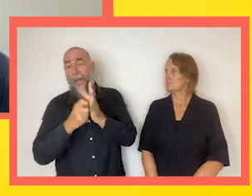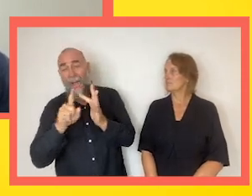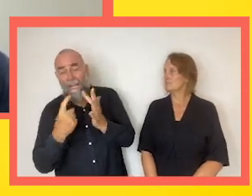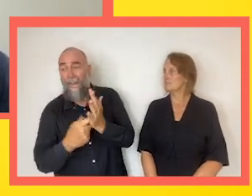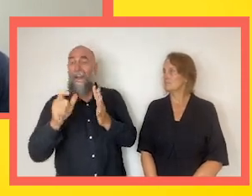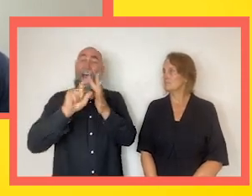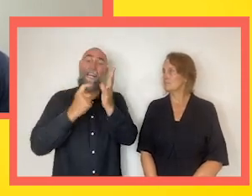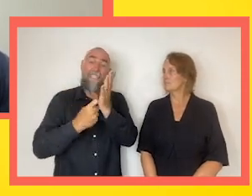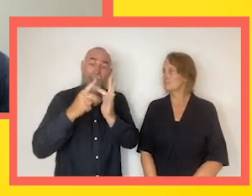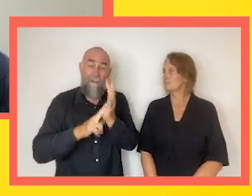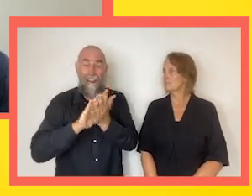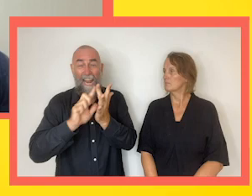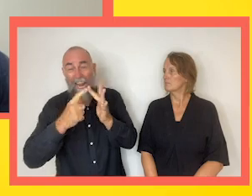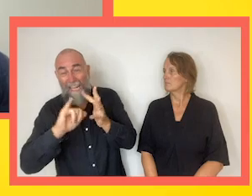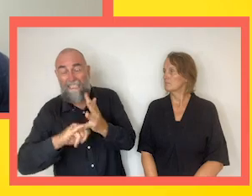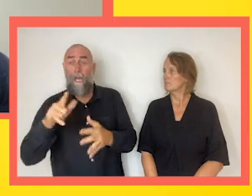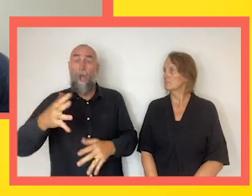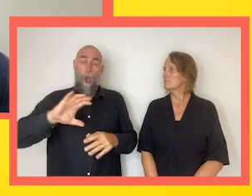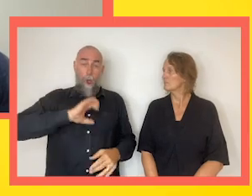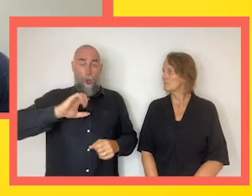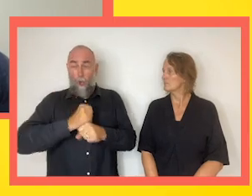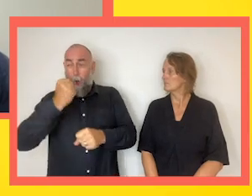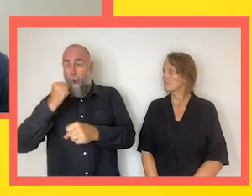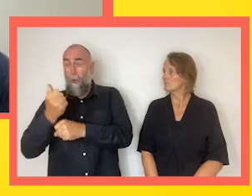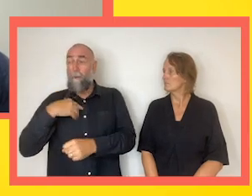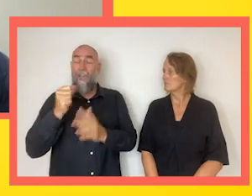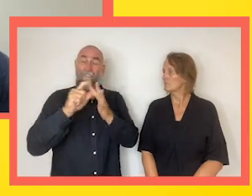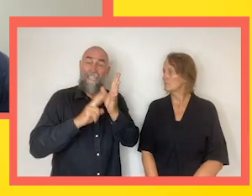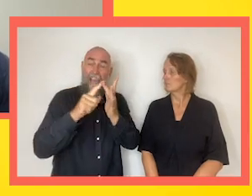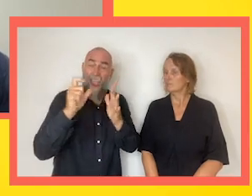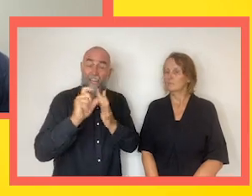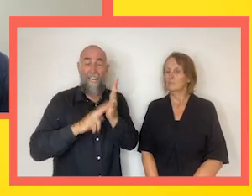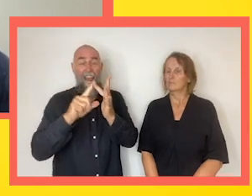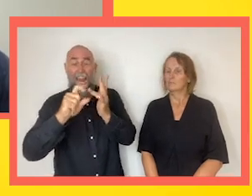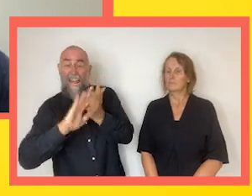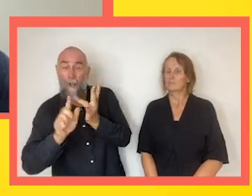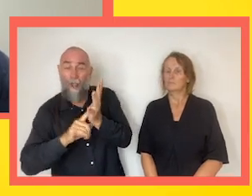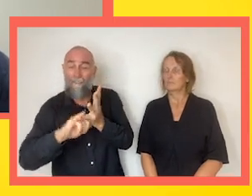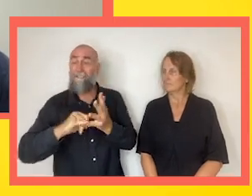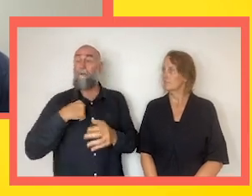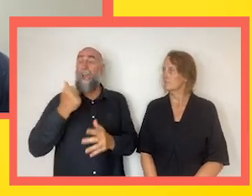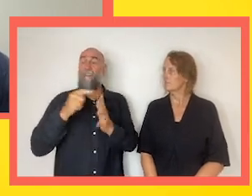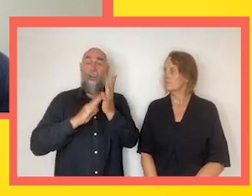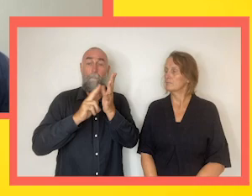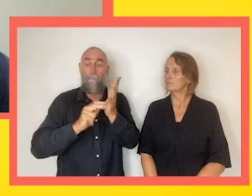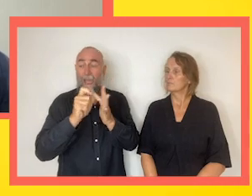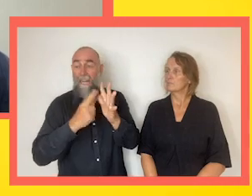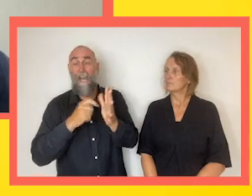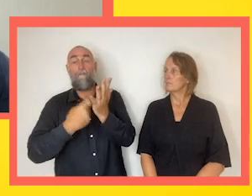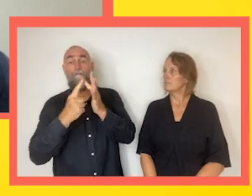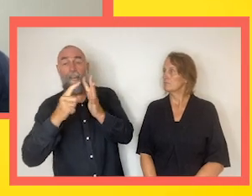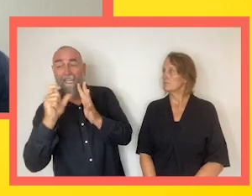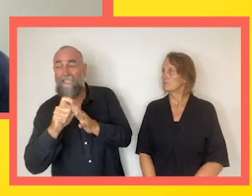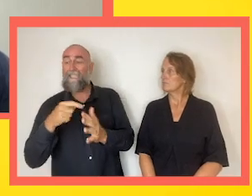Darren Hicks, all gold. Silvers, Anya Mickle, David Nichols, Alastair Donahue. Bronzes, Madeline